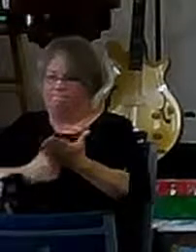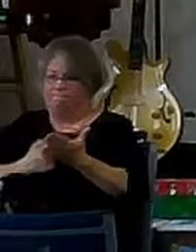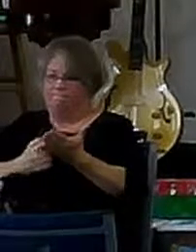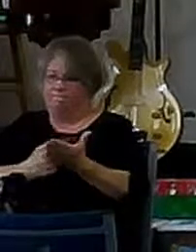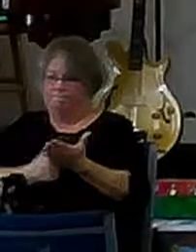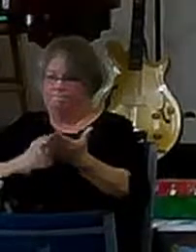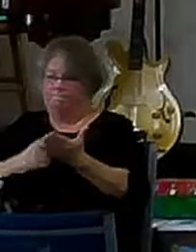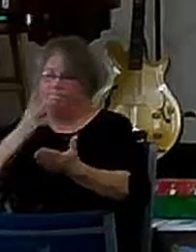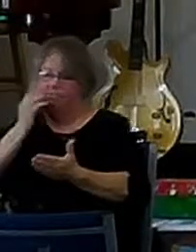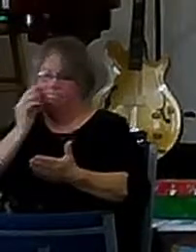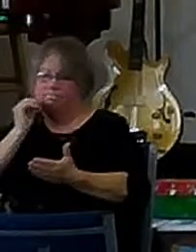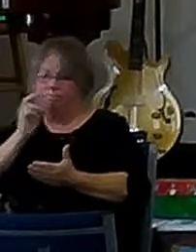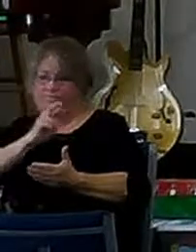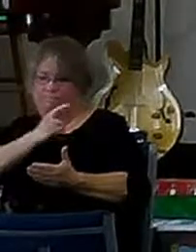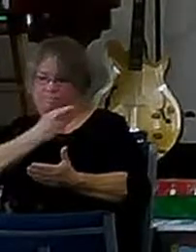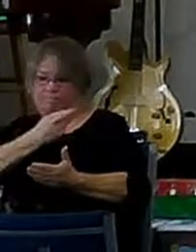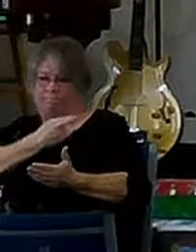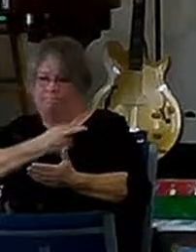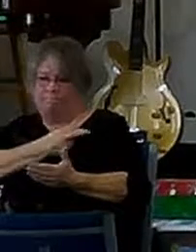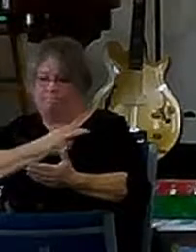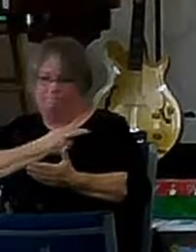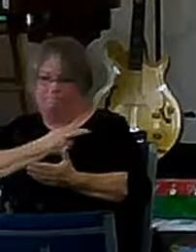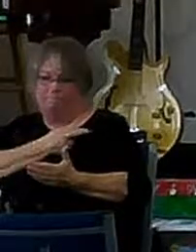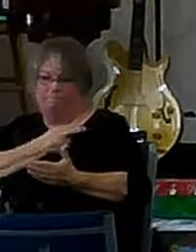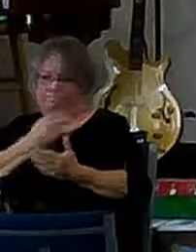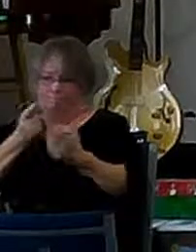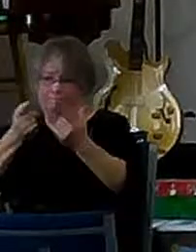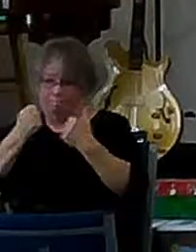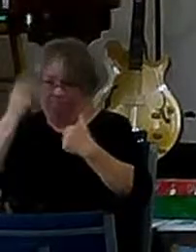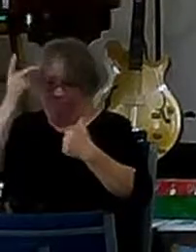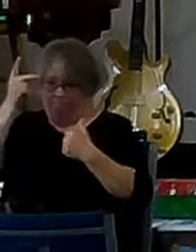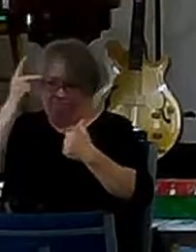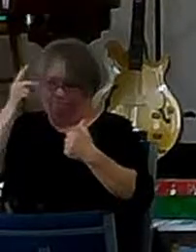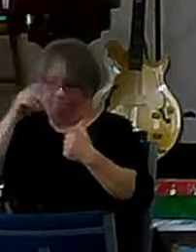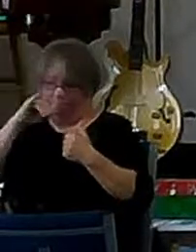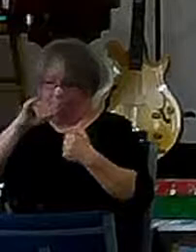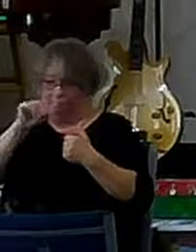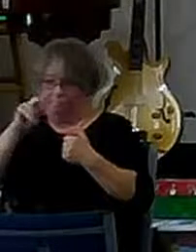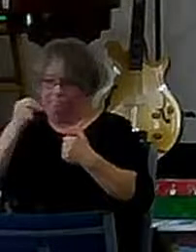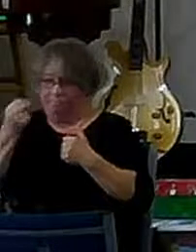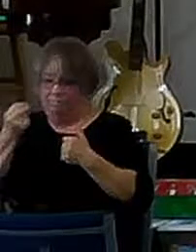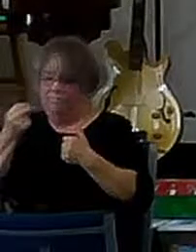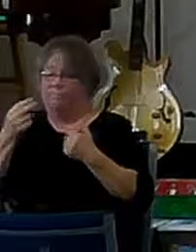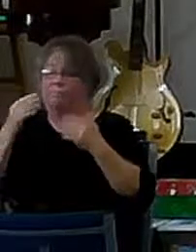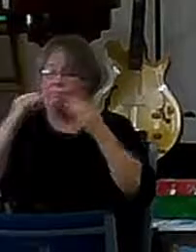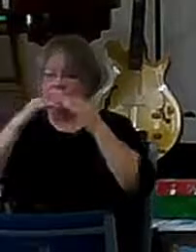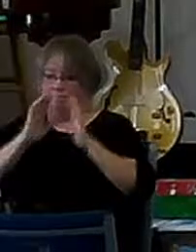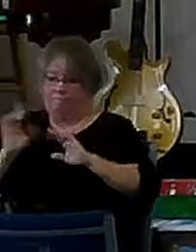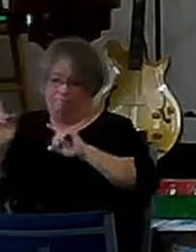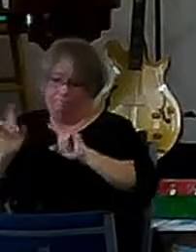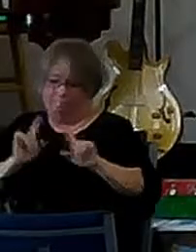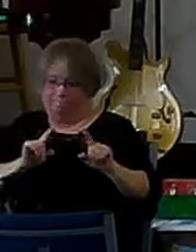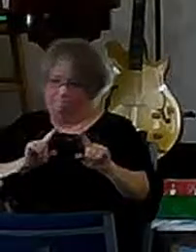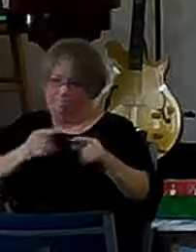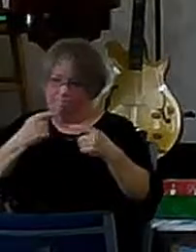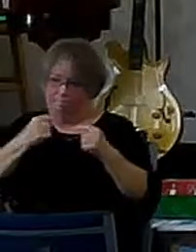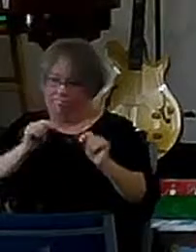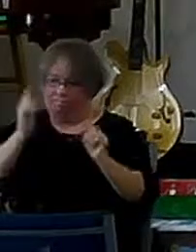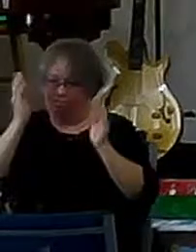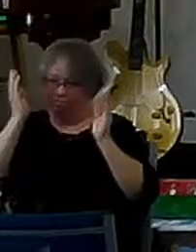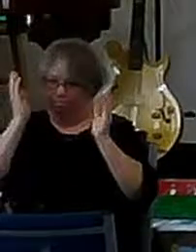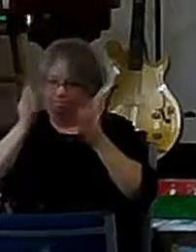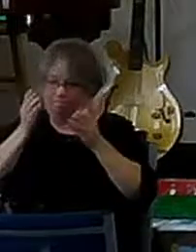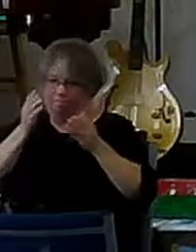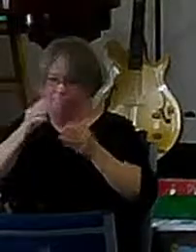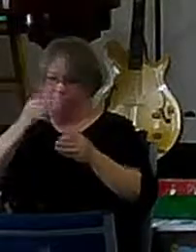See, I care for their souls. And so we understand this whole issue, and we understand